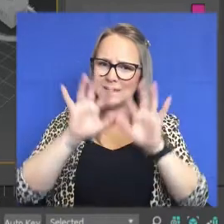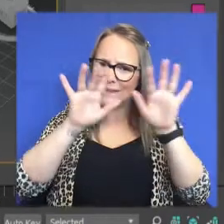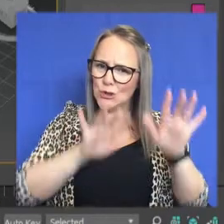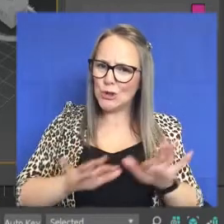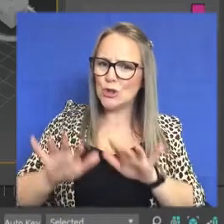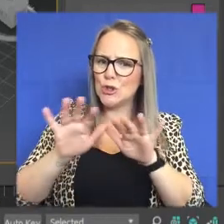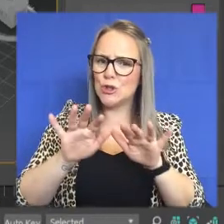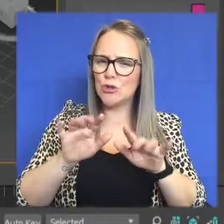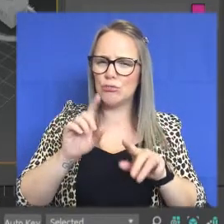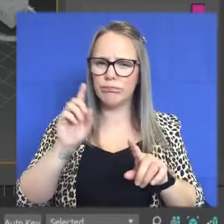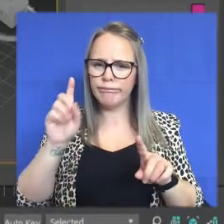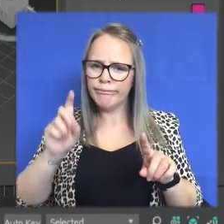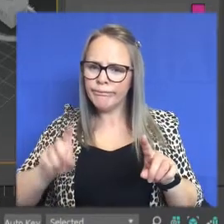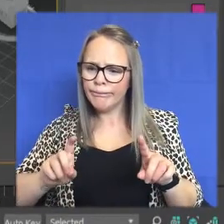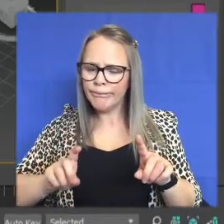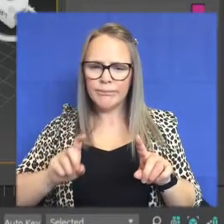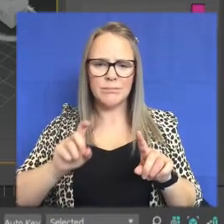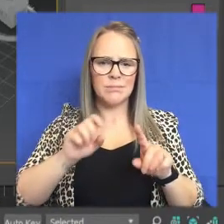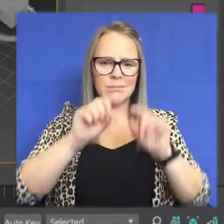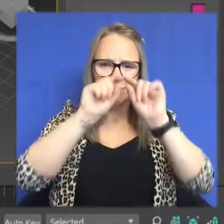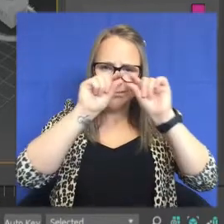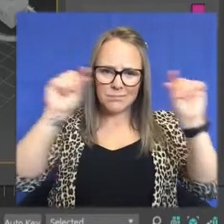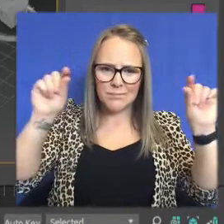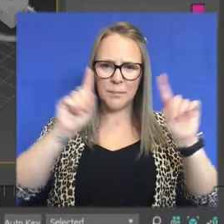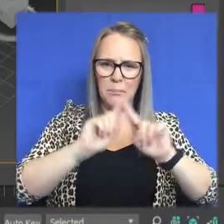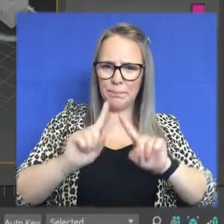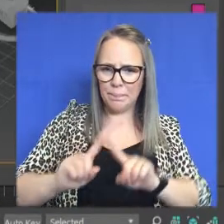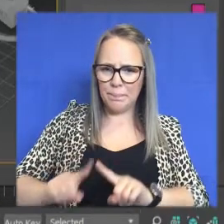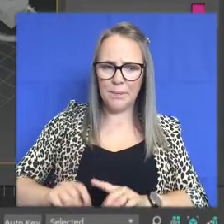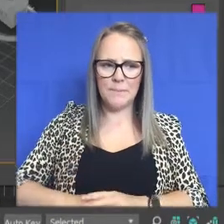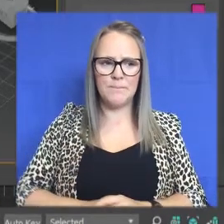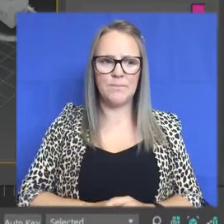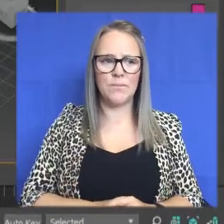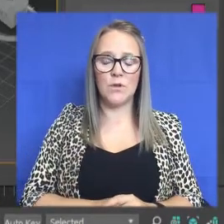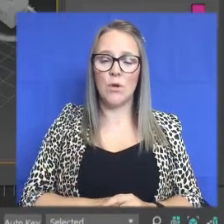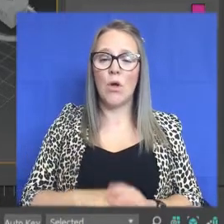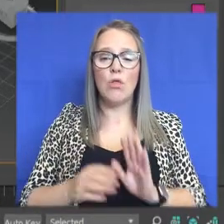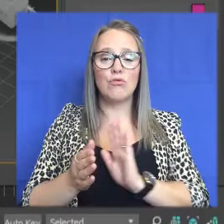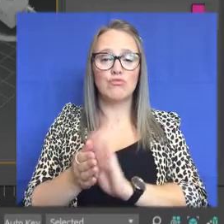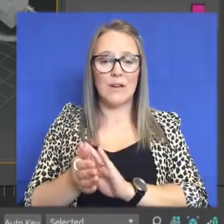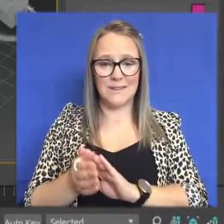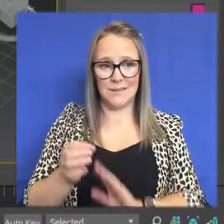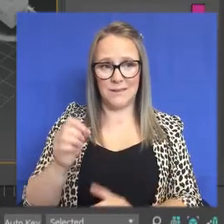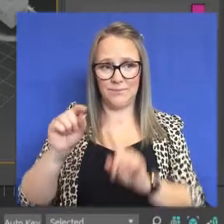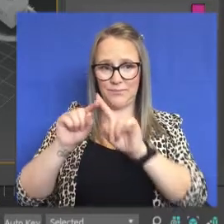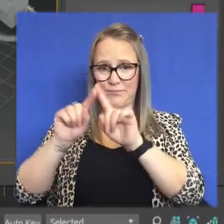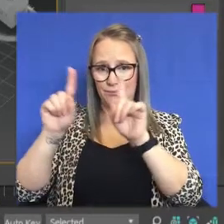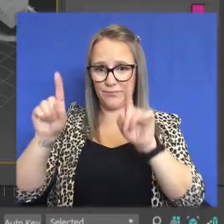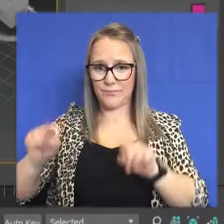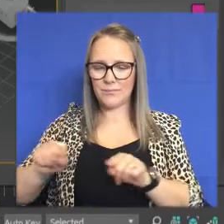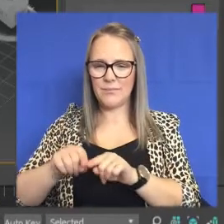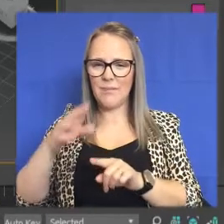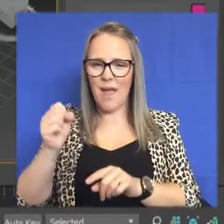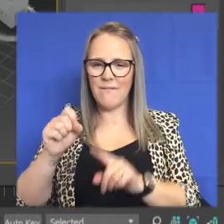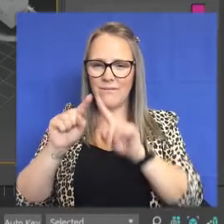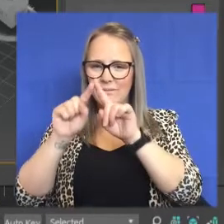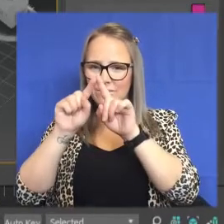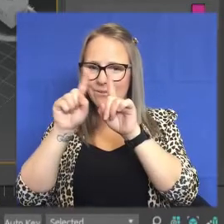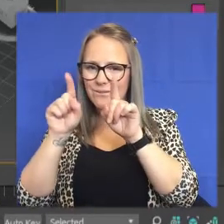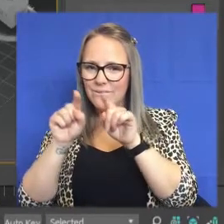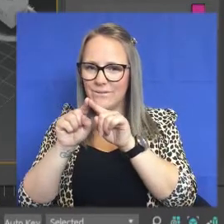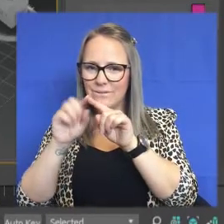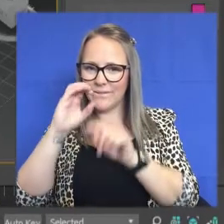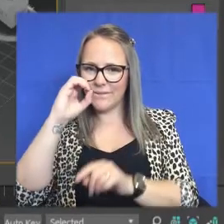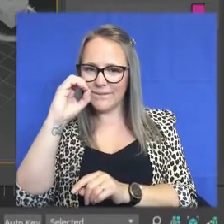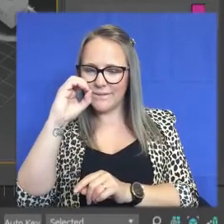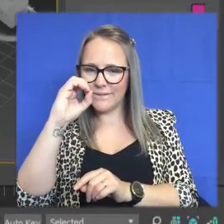layout and workspace. So on the right hand side here, we have the